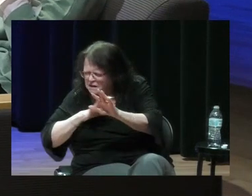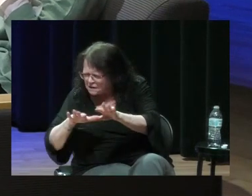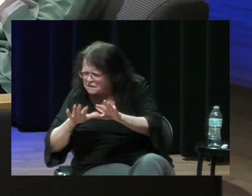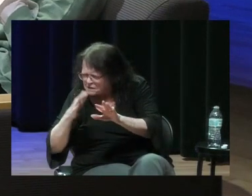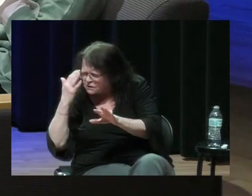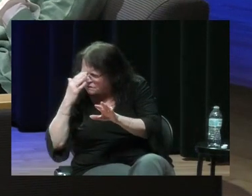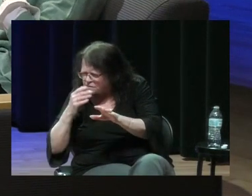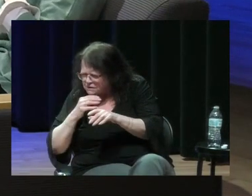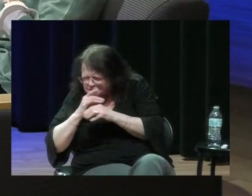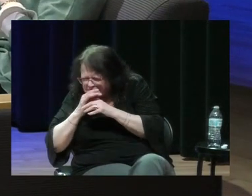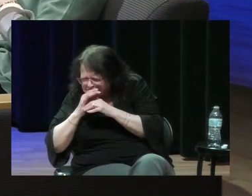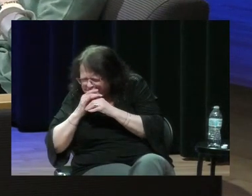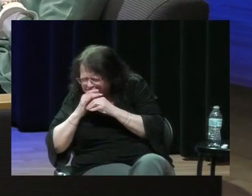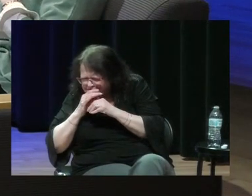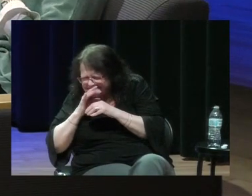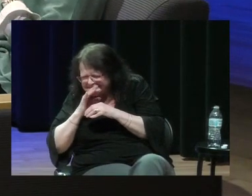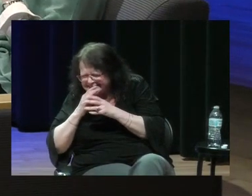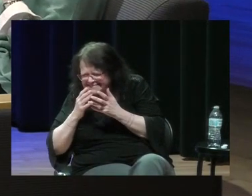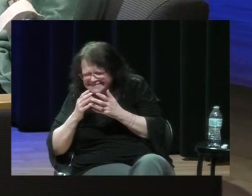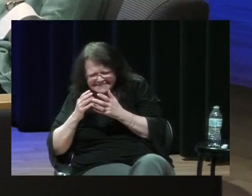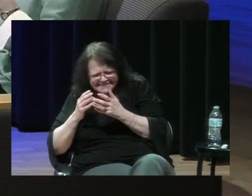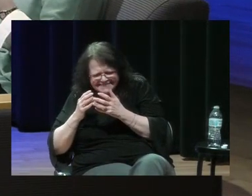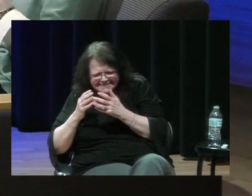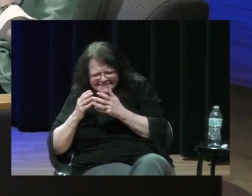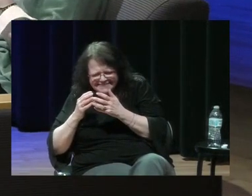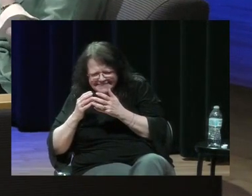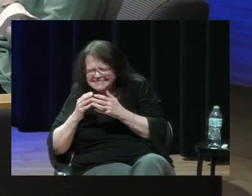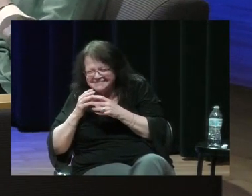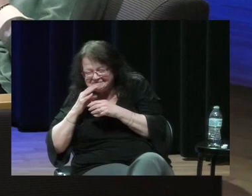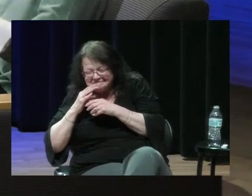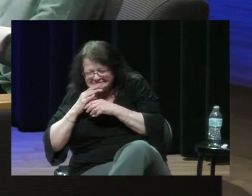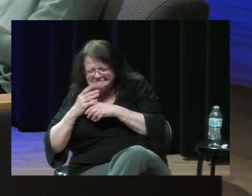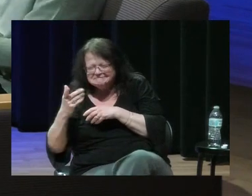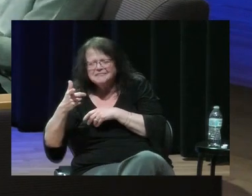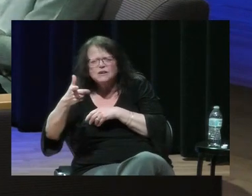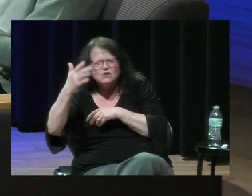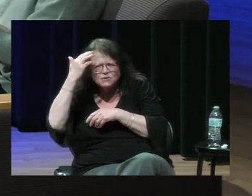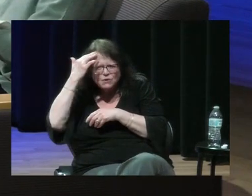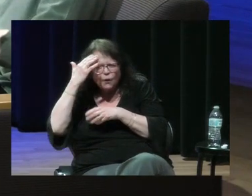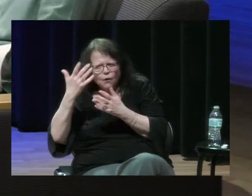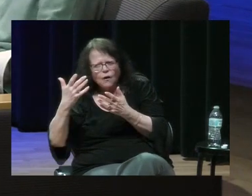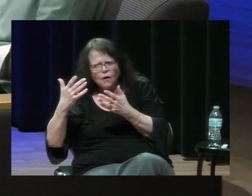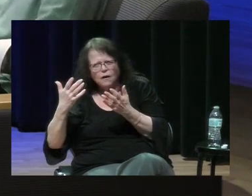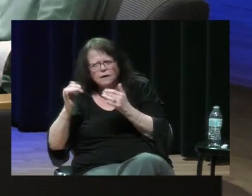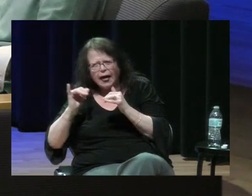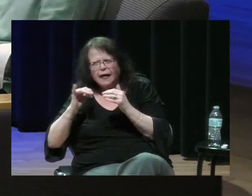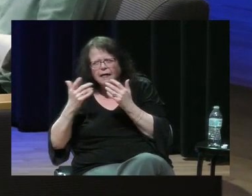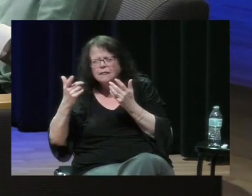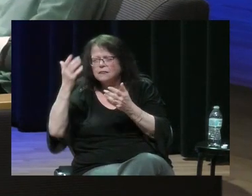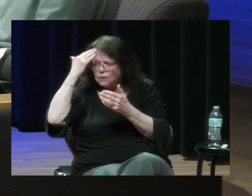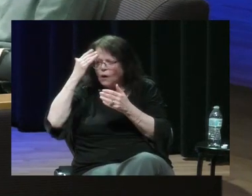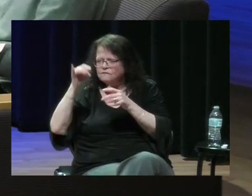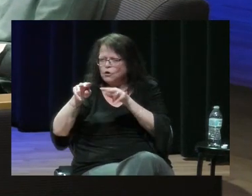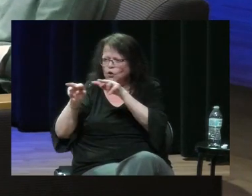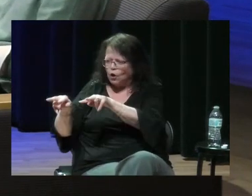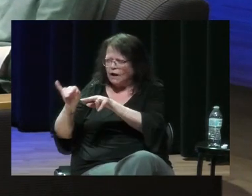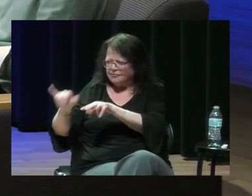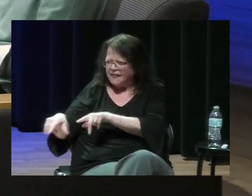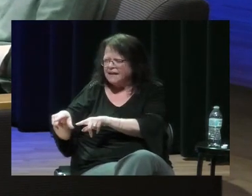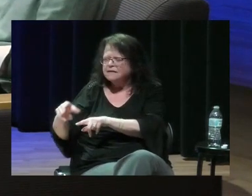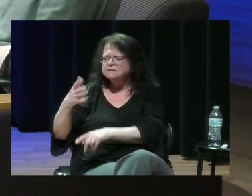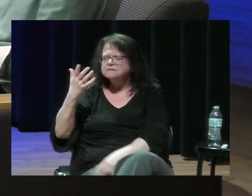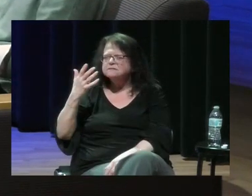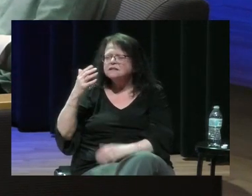card, congratulations. To know that like I'm the consistency. Like, yeah, it sucks. It sucks that this kid has been